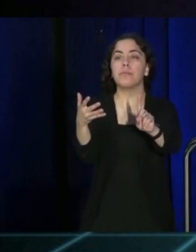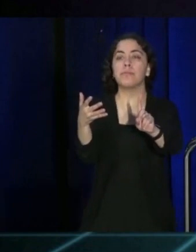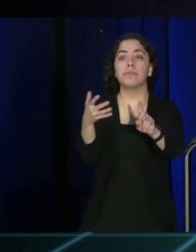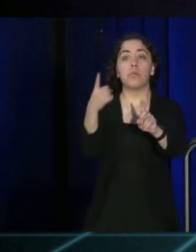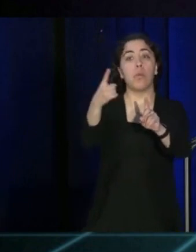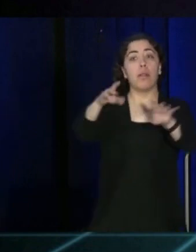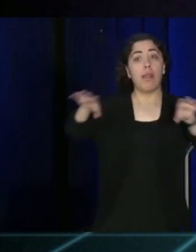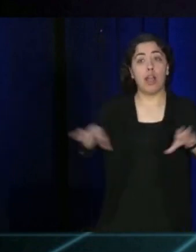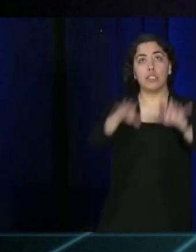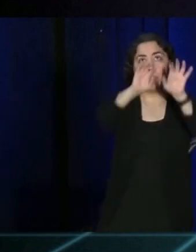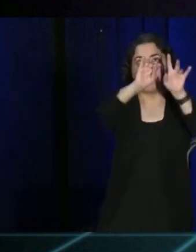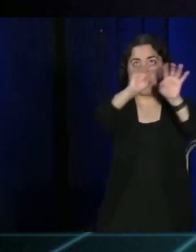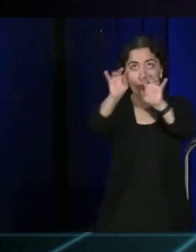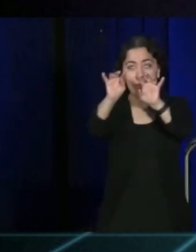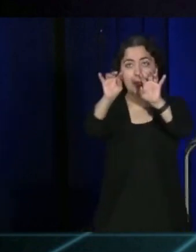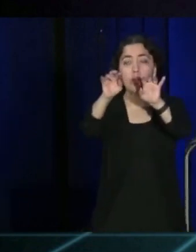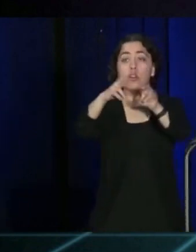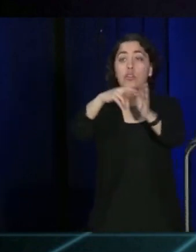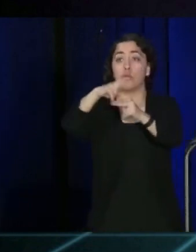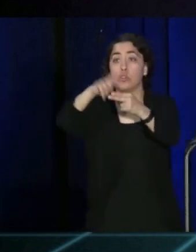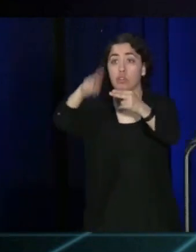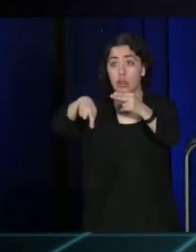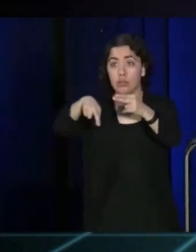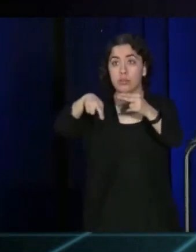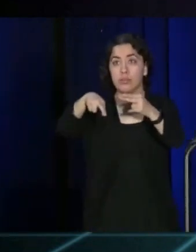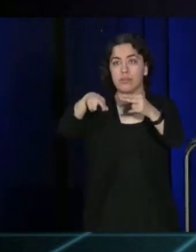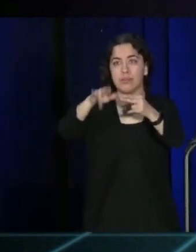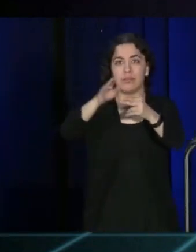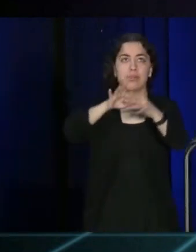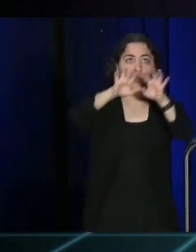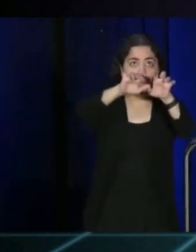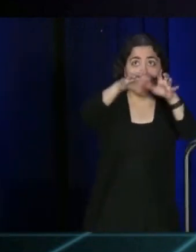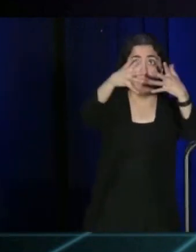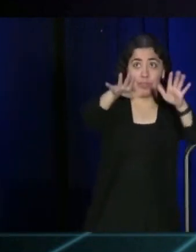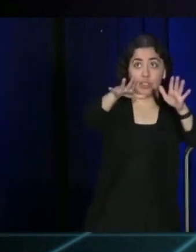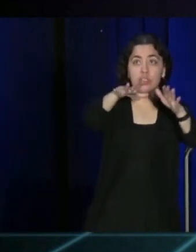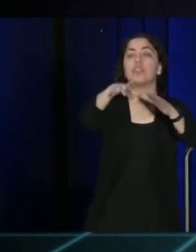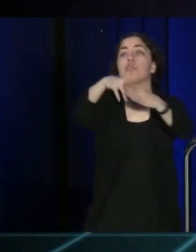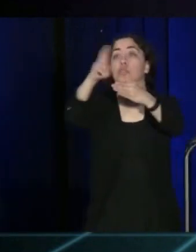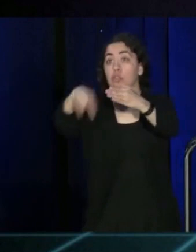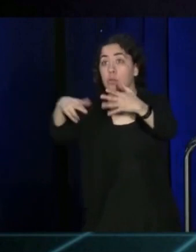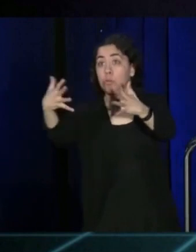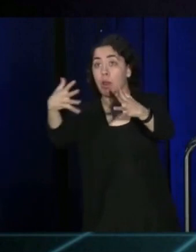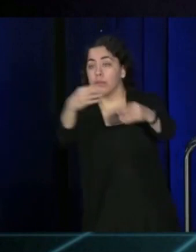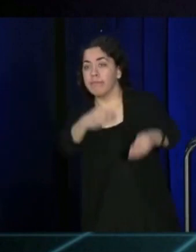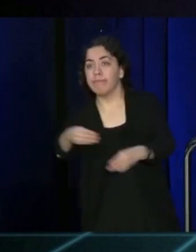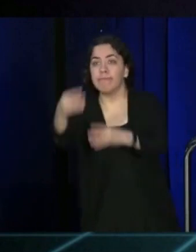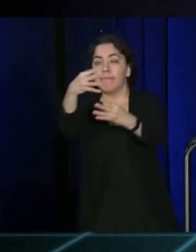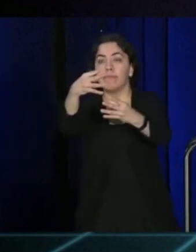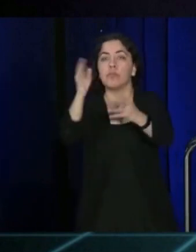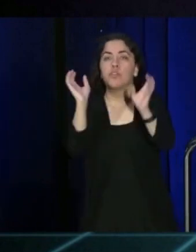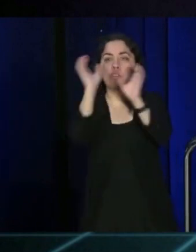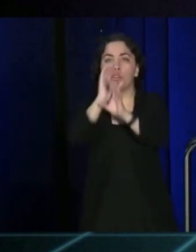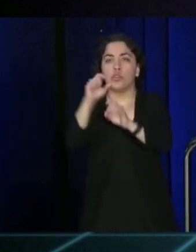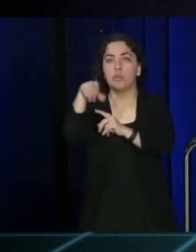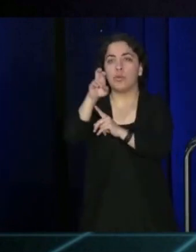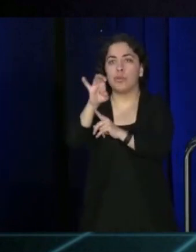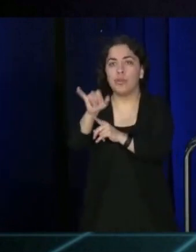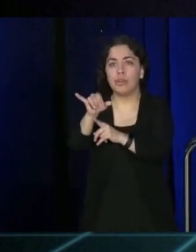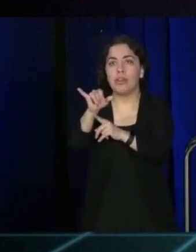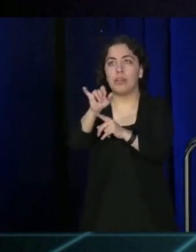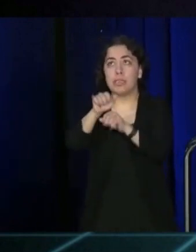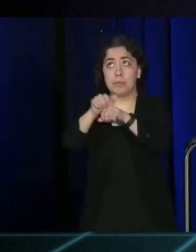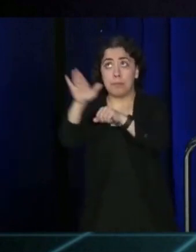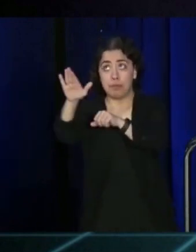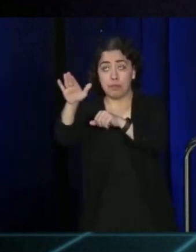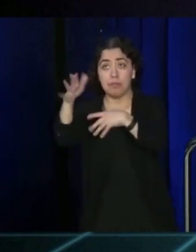ends up taking you. And you'd have an input with a name. The search query is what they call it. And you submit that, and it'll just work. That's